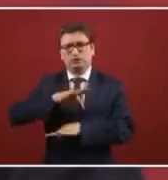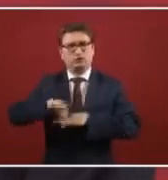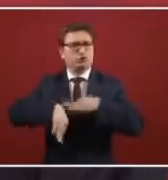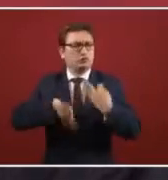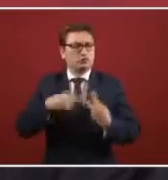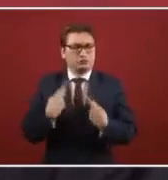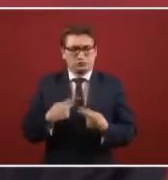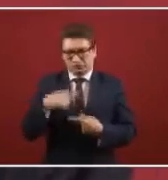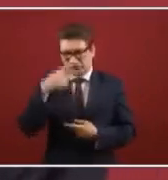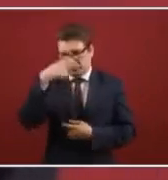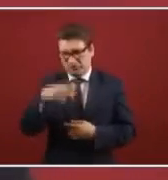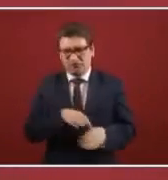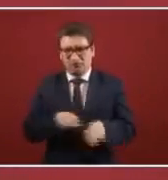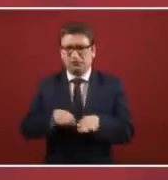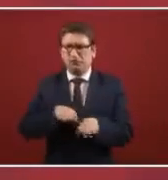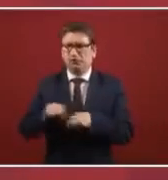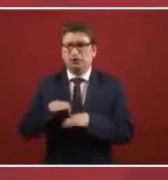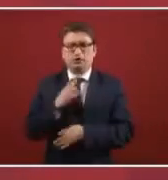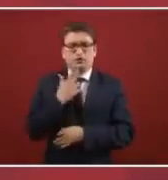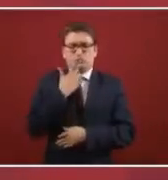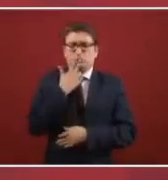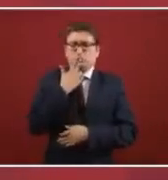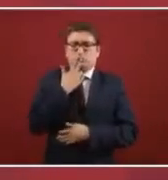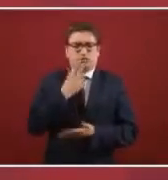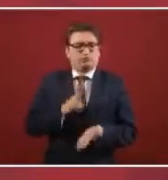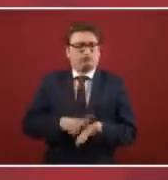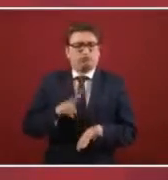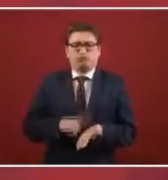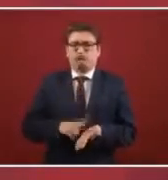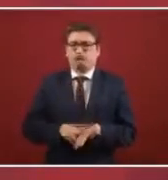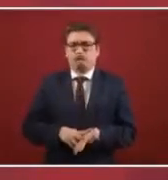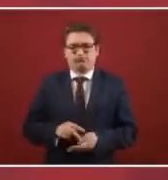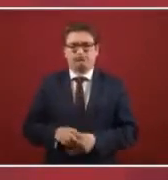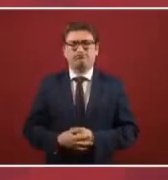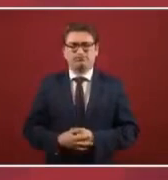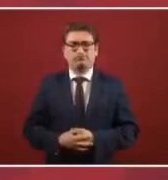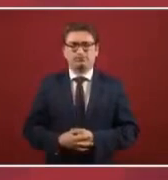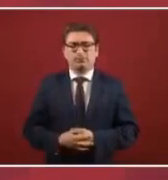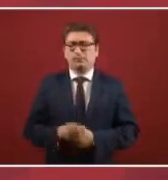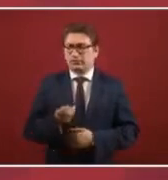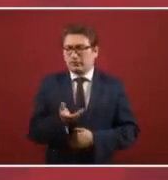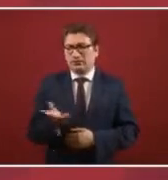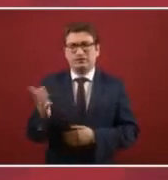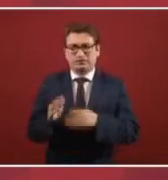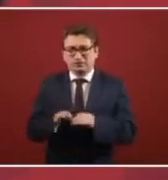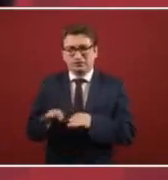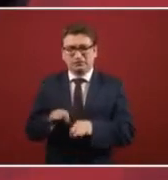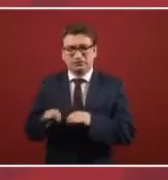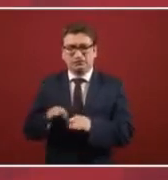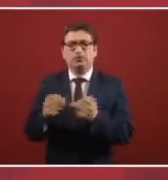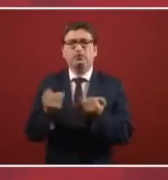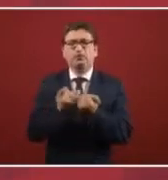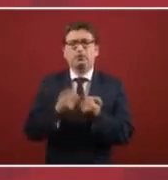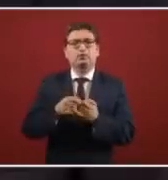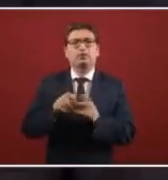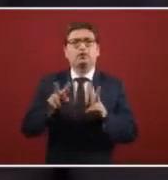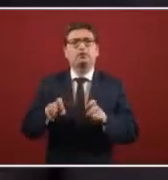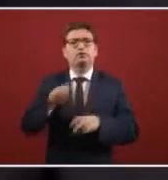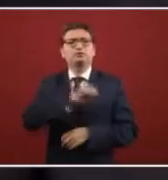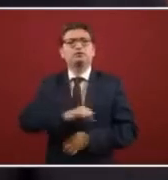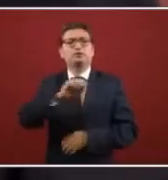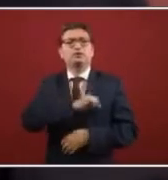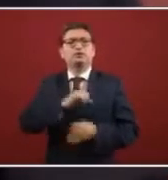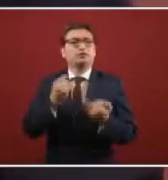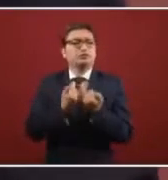son that are un very tesoro. a treasure. Esto los trabajadores These de la workers, salud, ahora que estoy for health recorriendo workers,